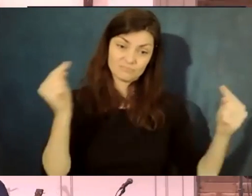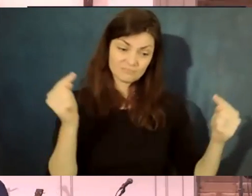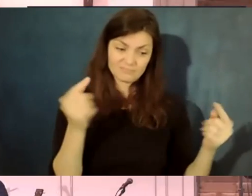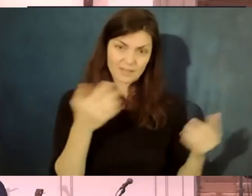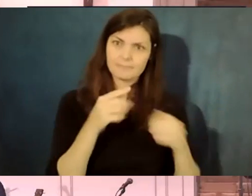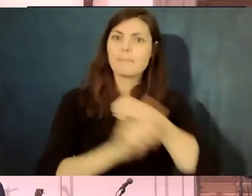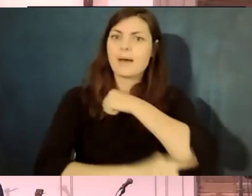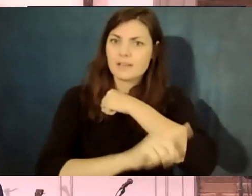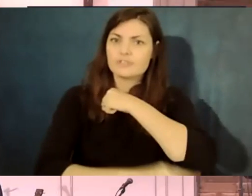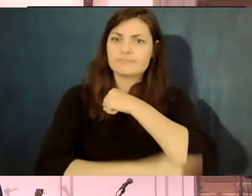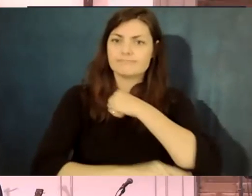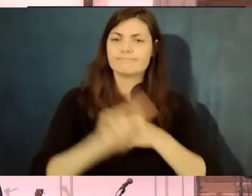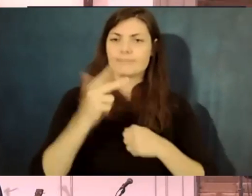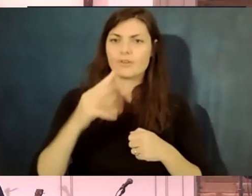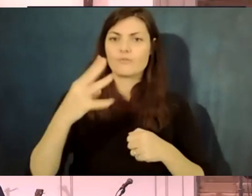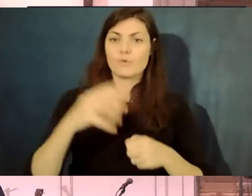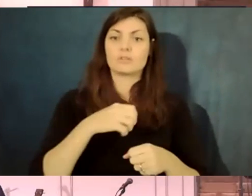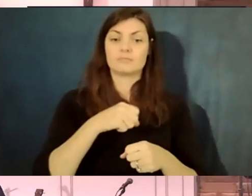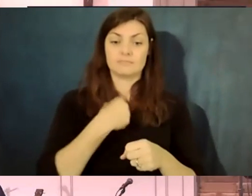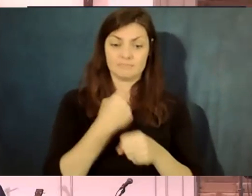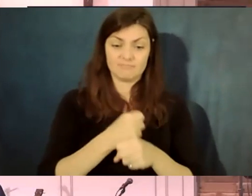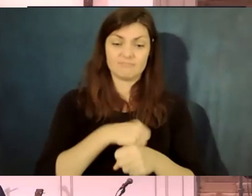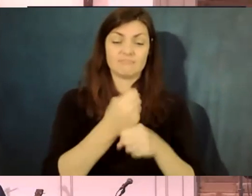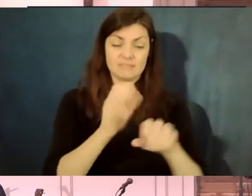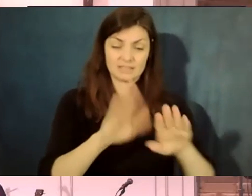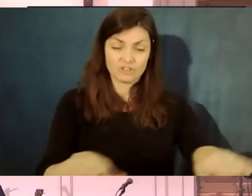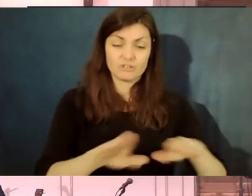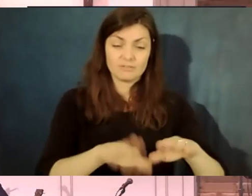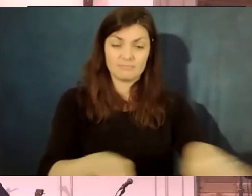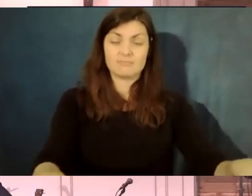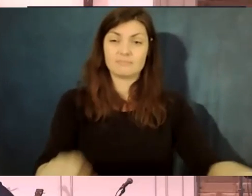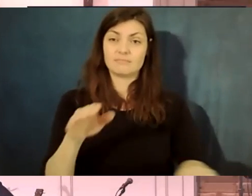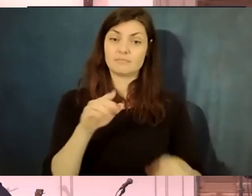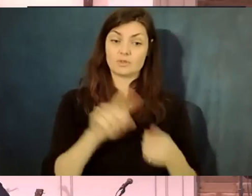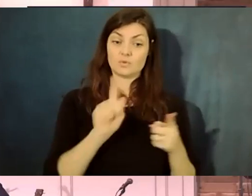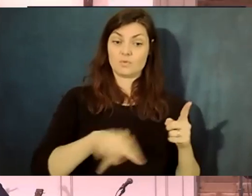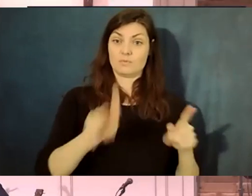Don't worship idols. Don't make images.